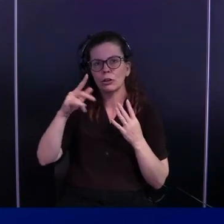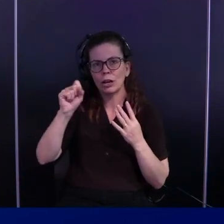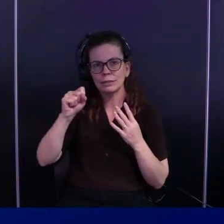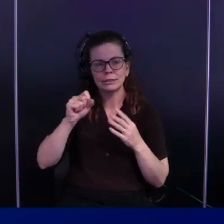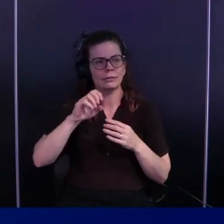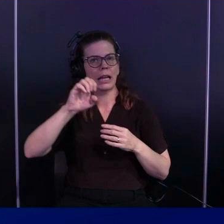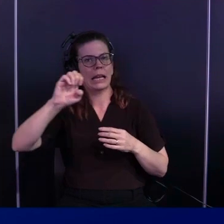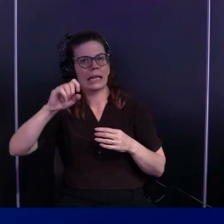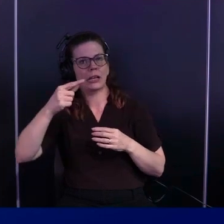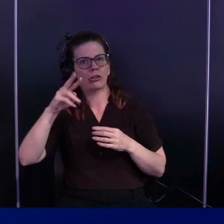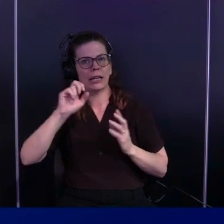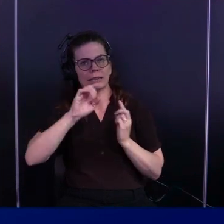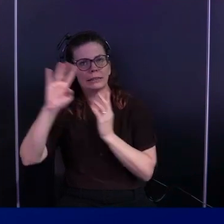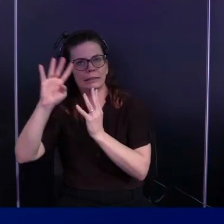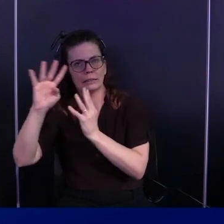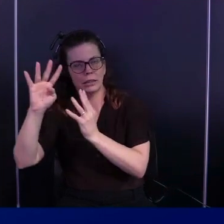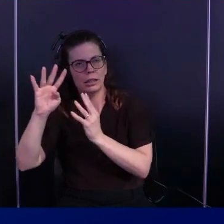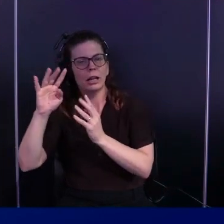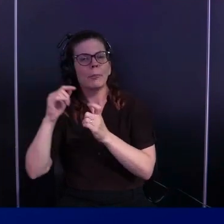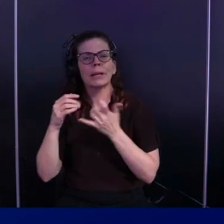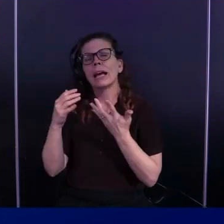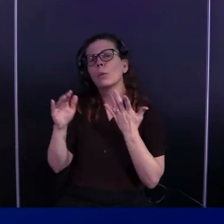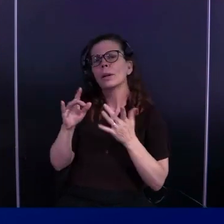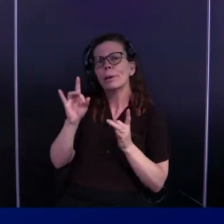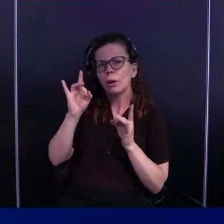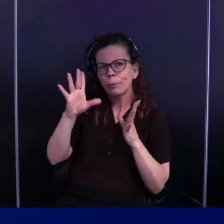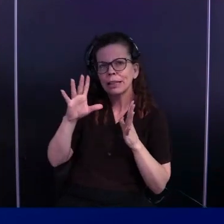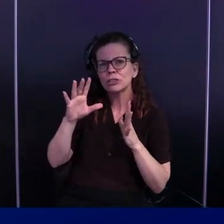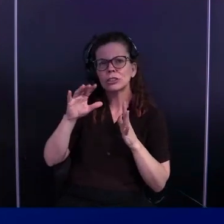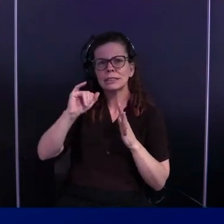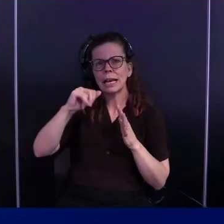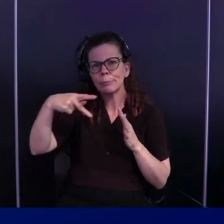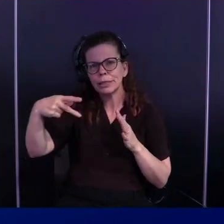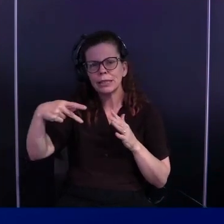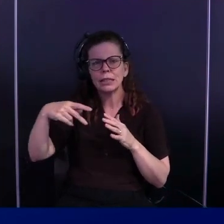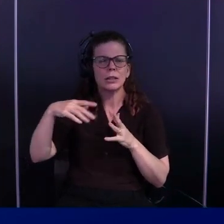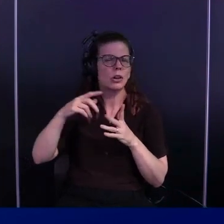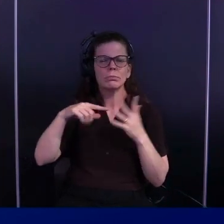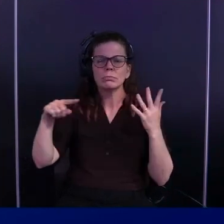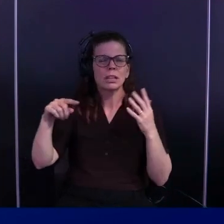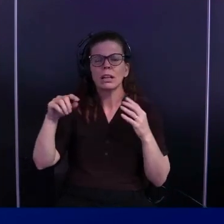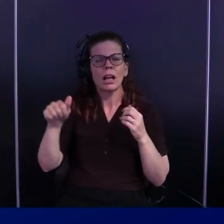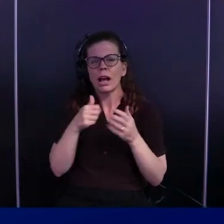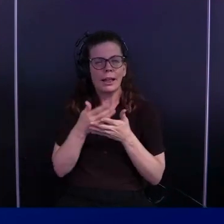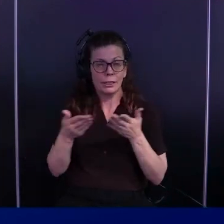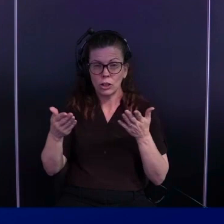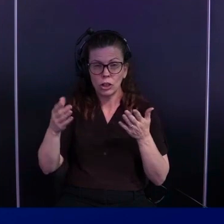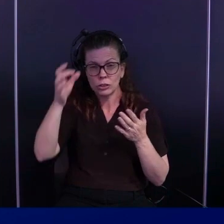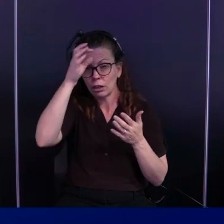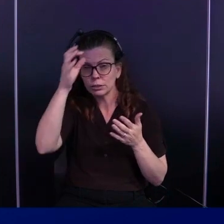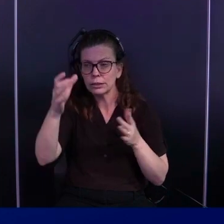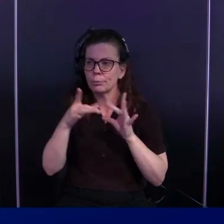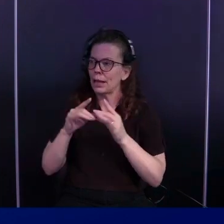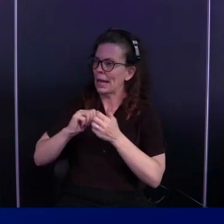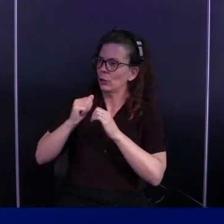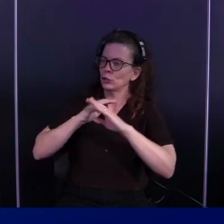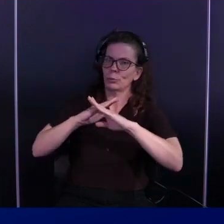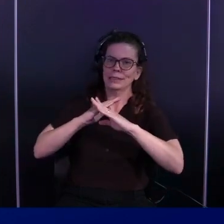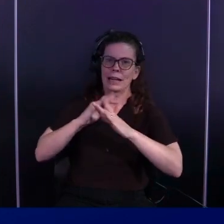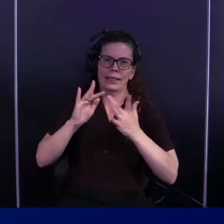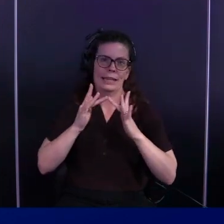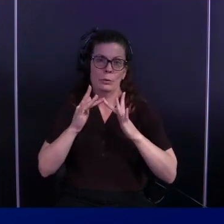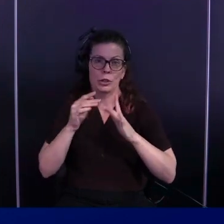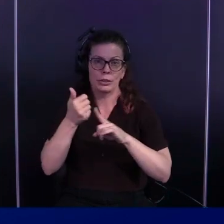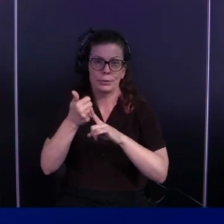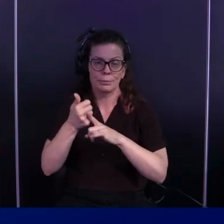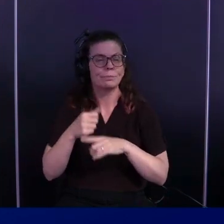egress. What about malicious IPs, geofence? Could you take us through some of the ideas of how to protect a network? So